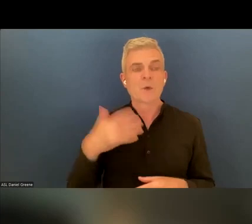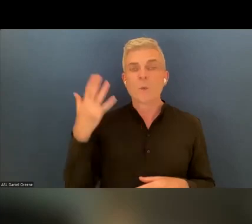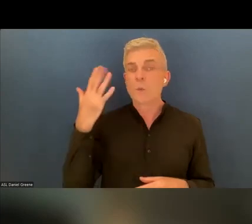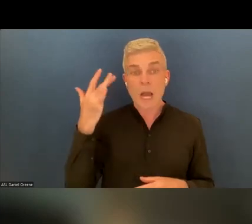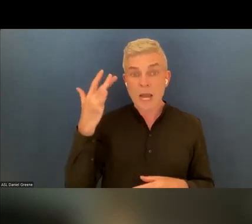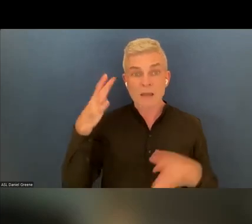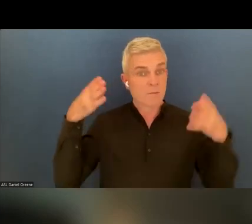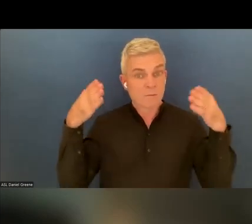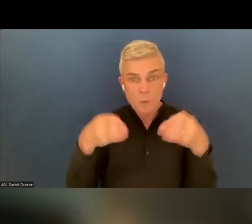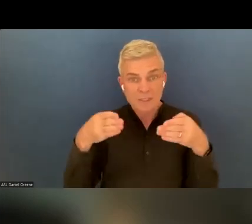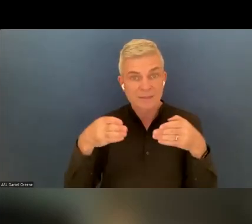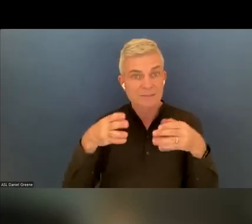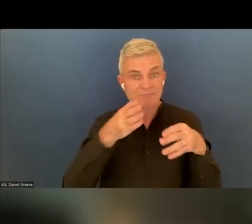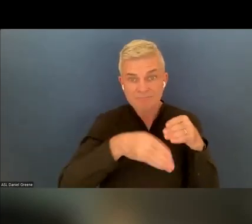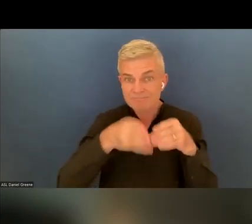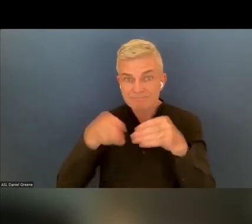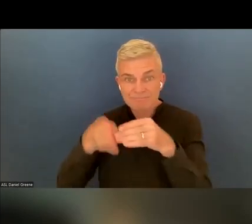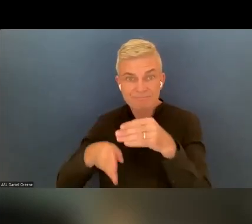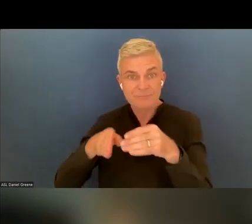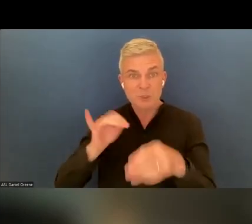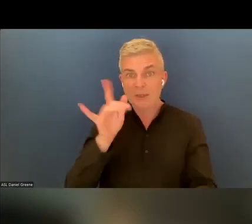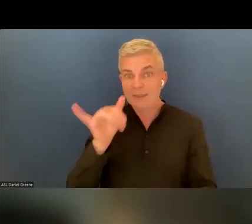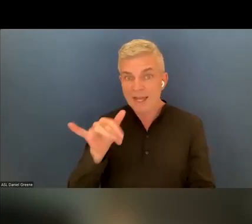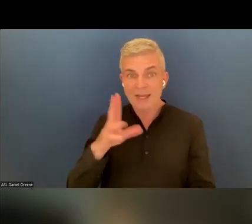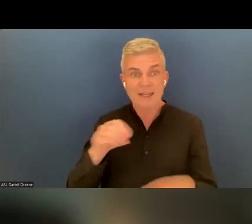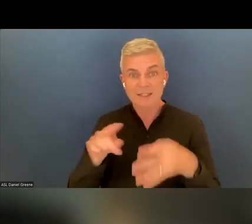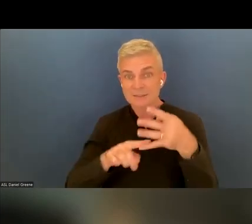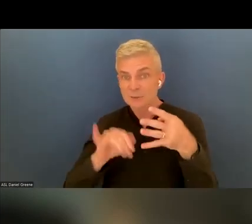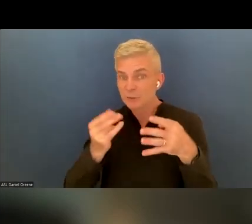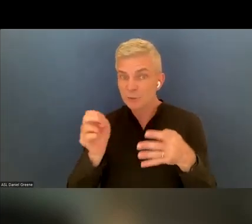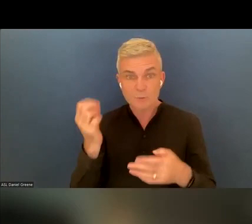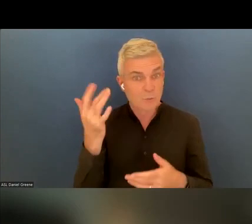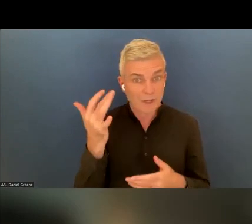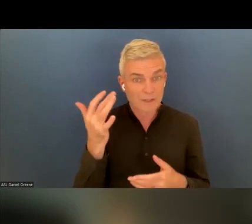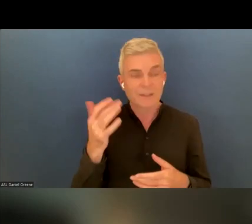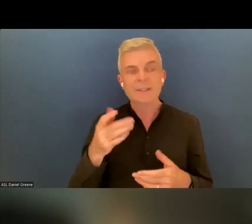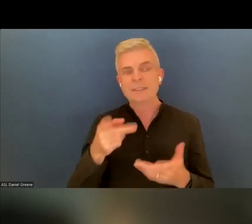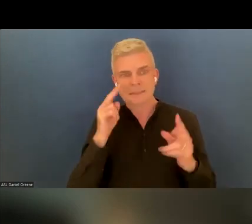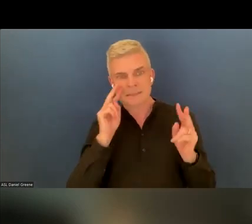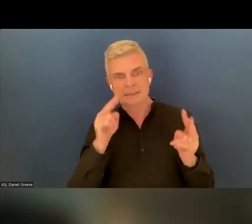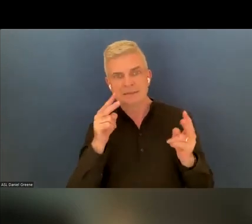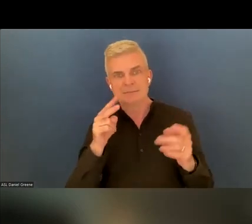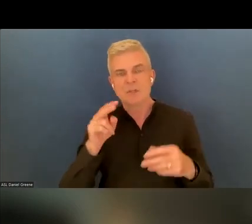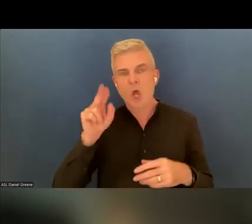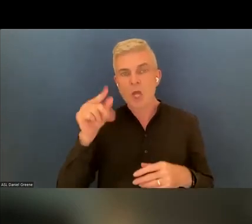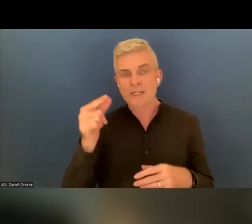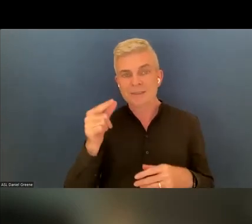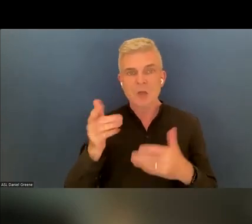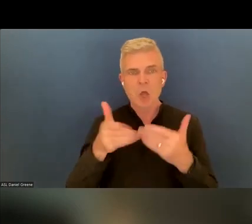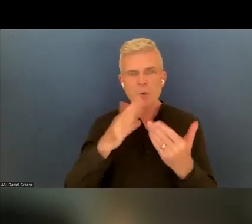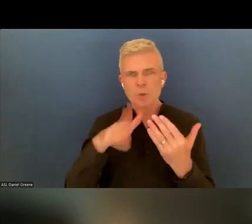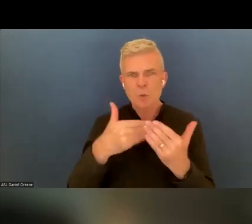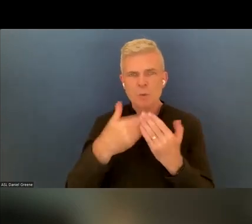focus on getting things done in July and late June is, if you see, take a look at August here, pretty much the entire month will